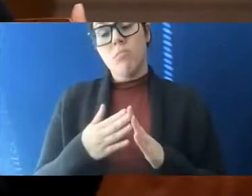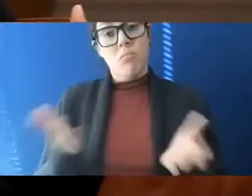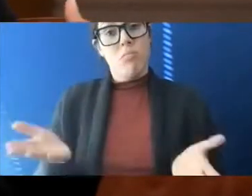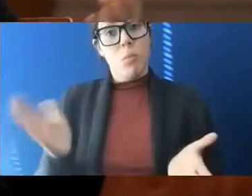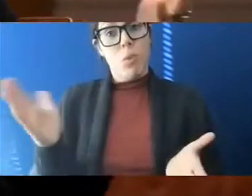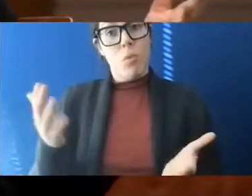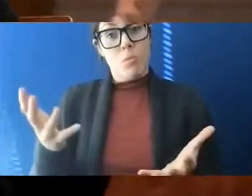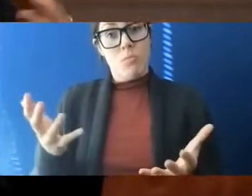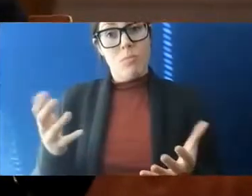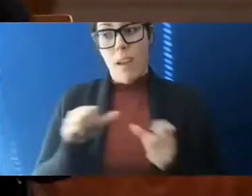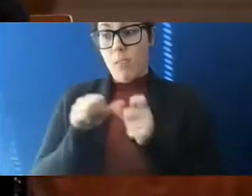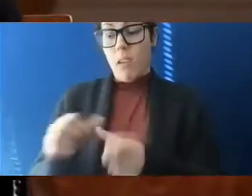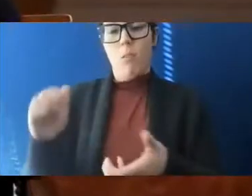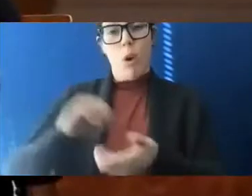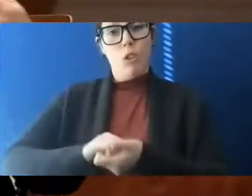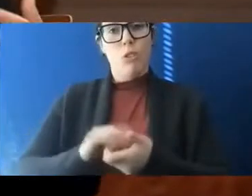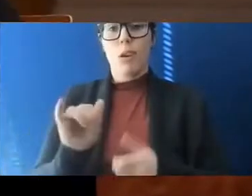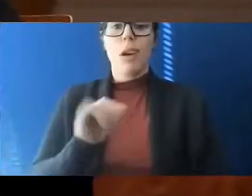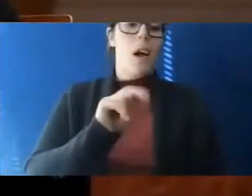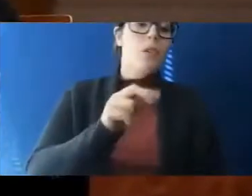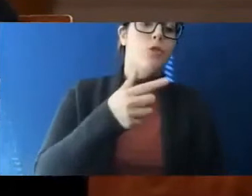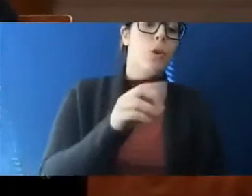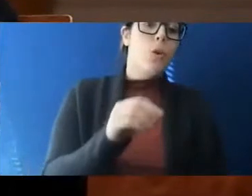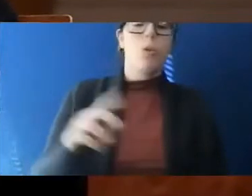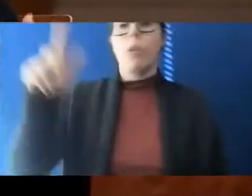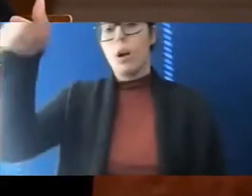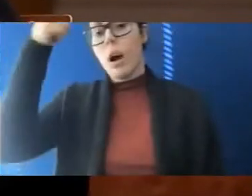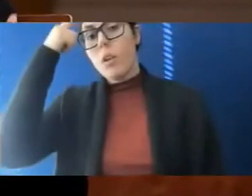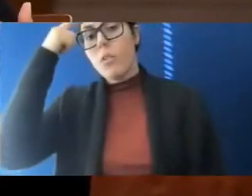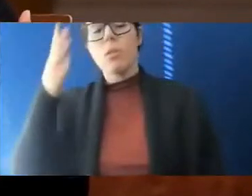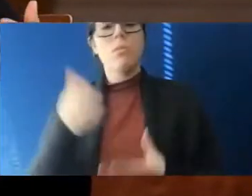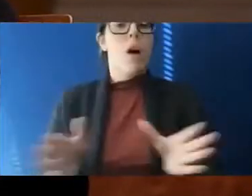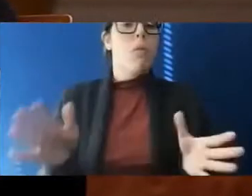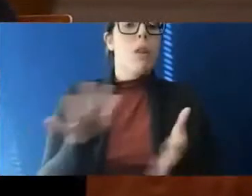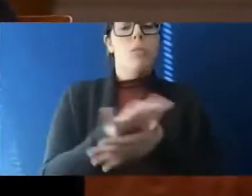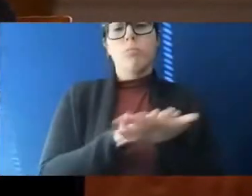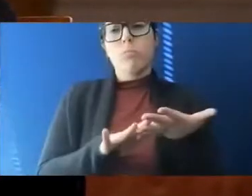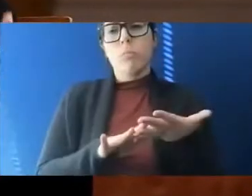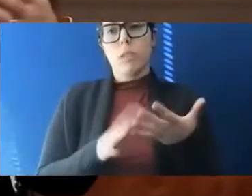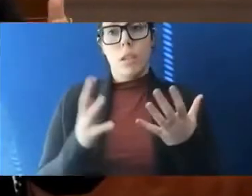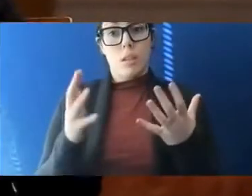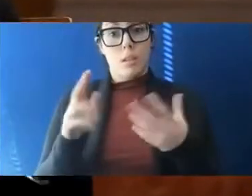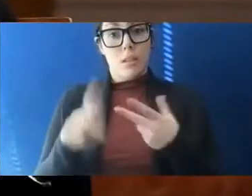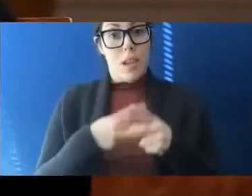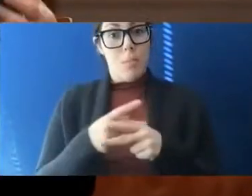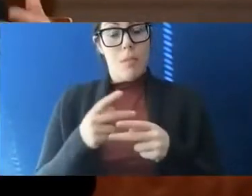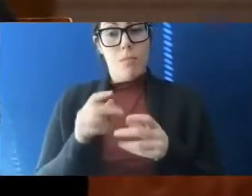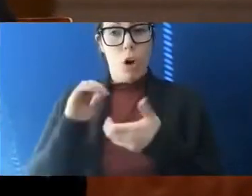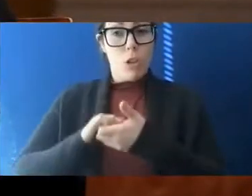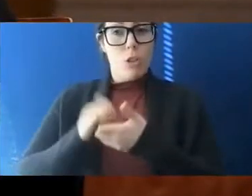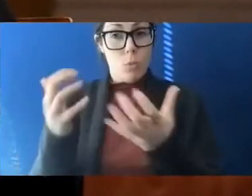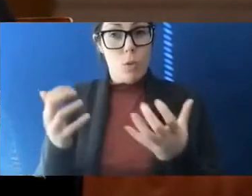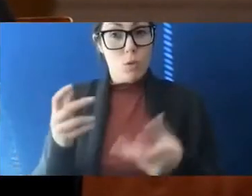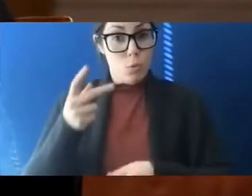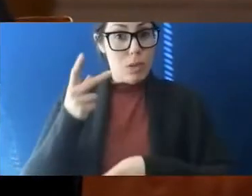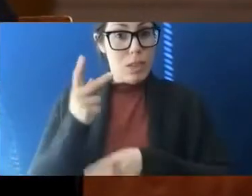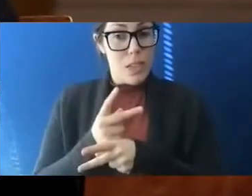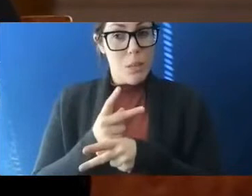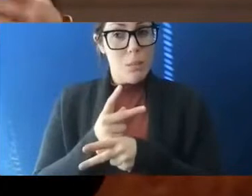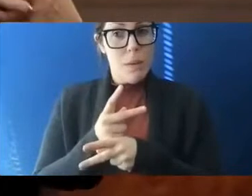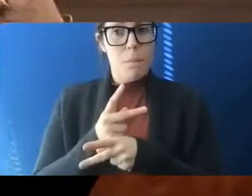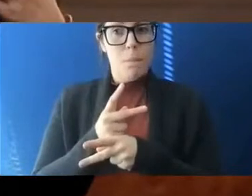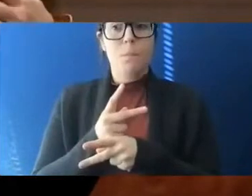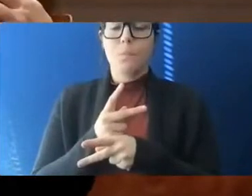of partnership, NGO, government, and public sector that we want to have, and private sector that we want to